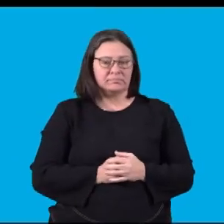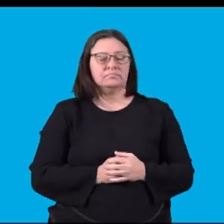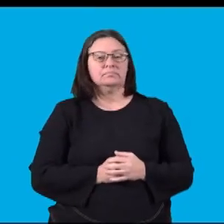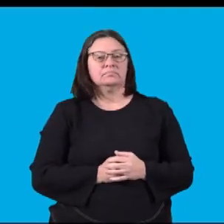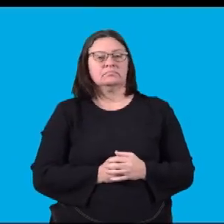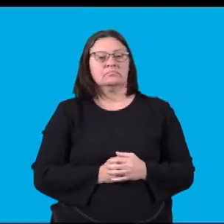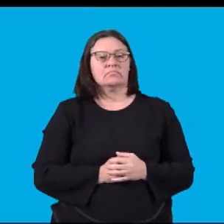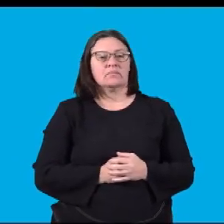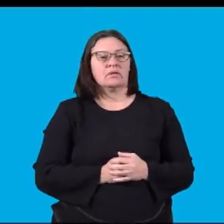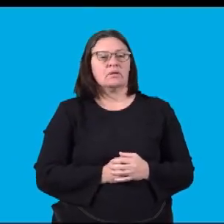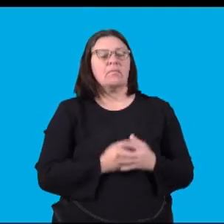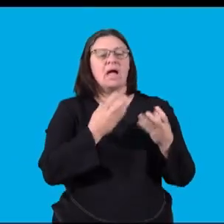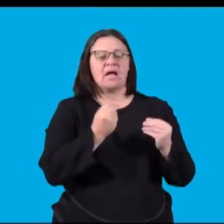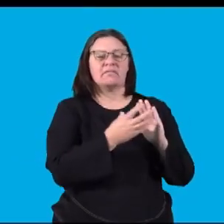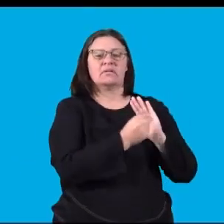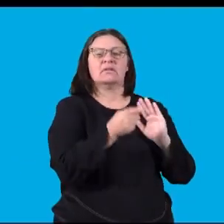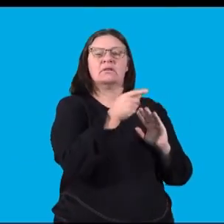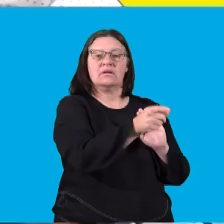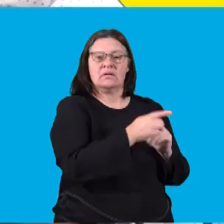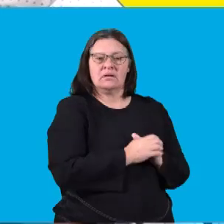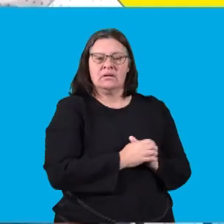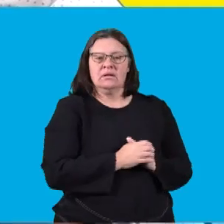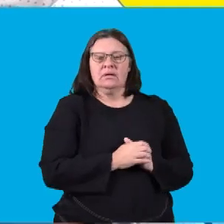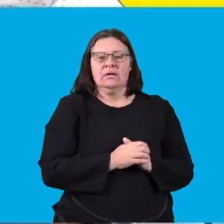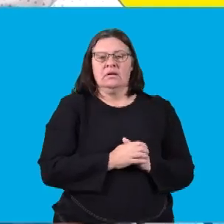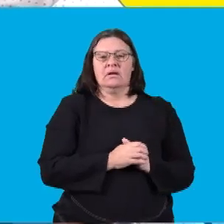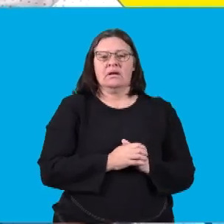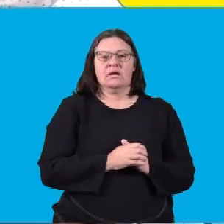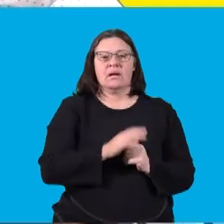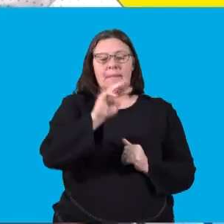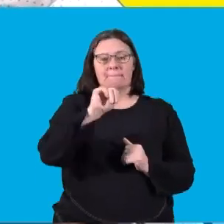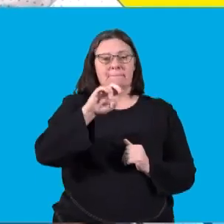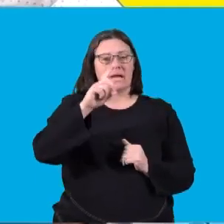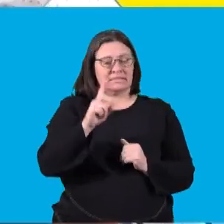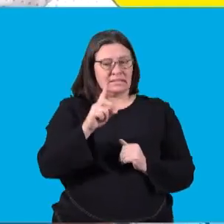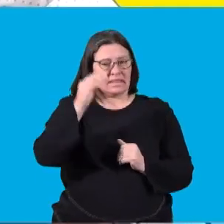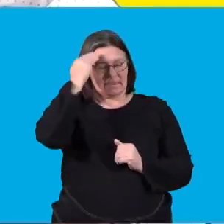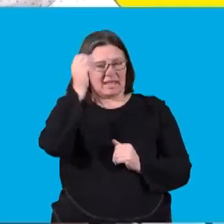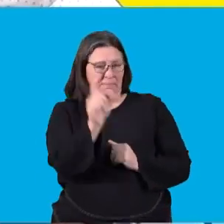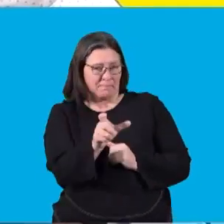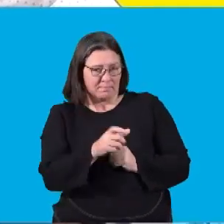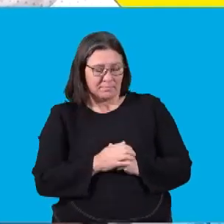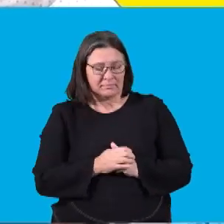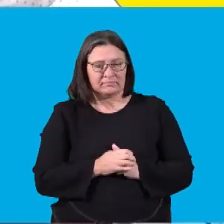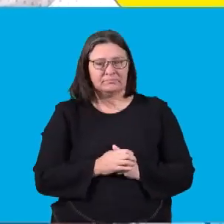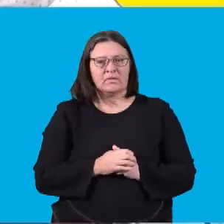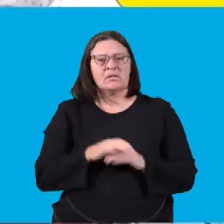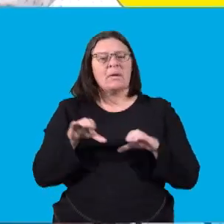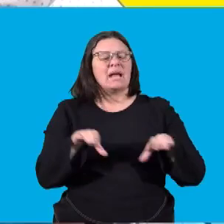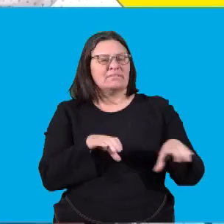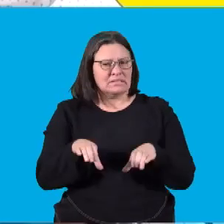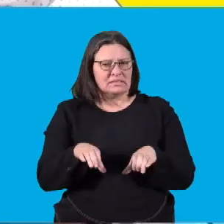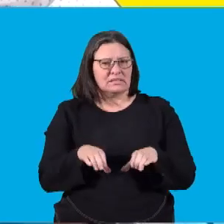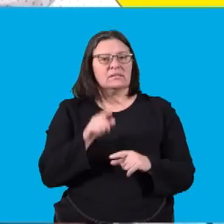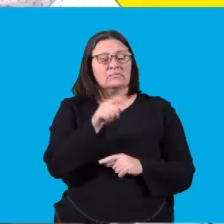With me here, I have an extract from Mind the Gap. If you do not have it, it is not a problem.